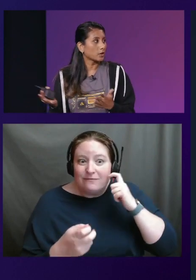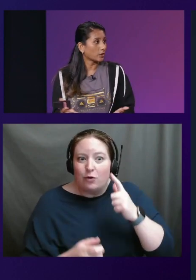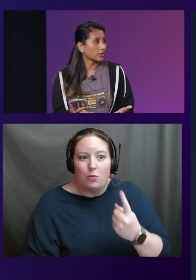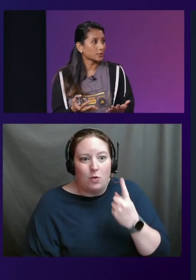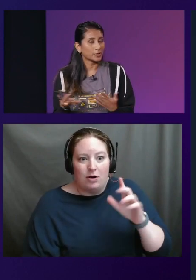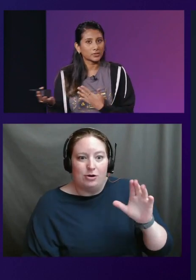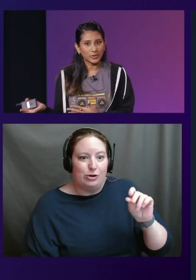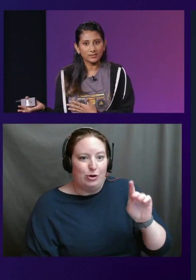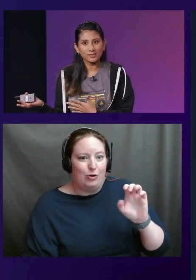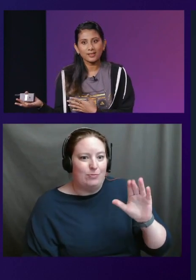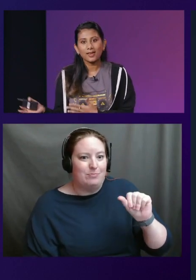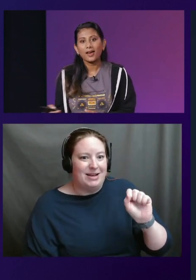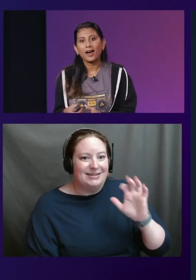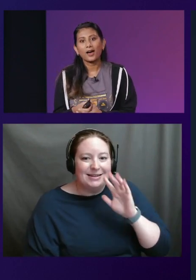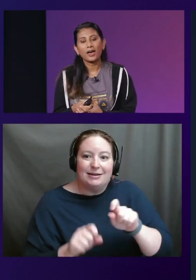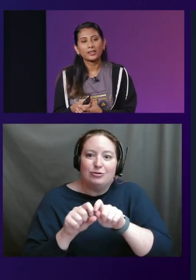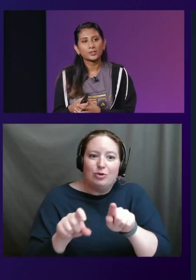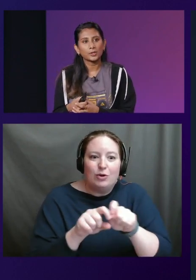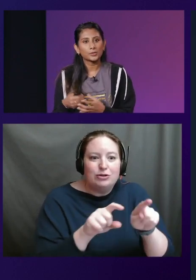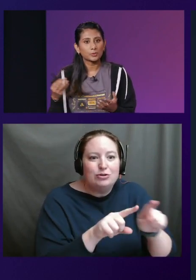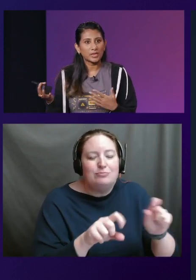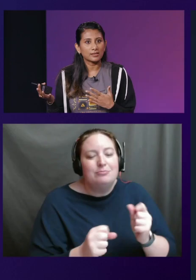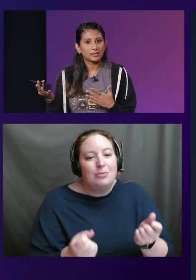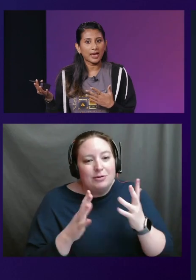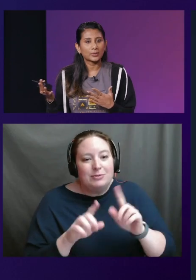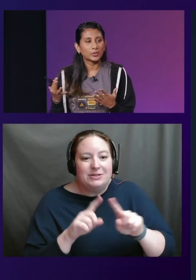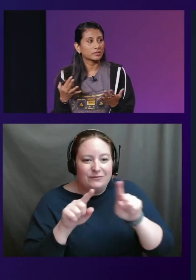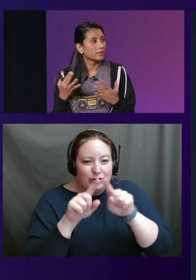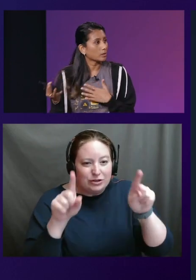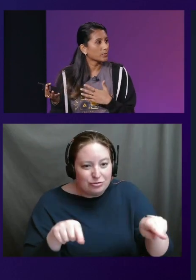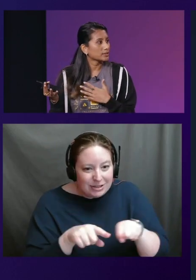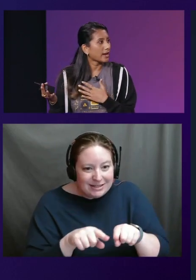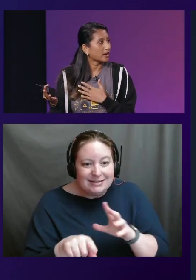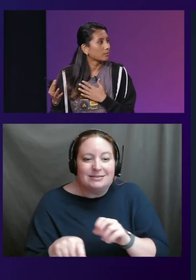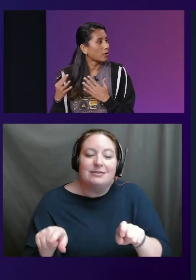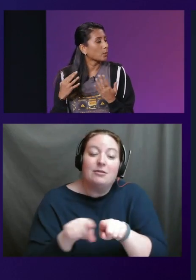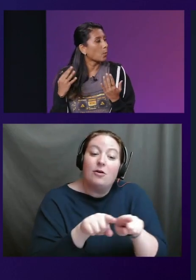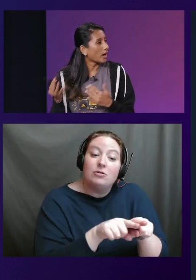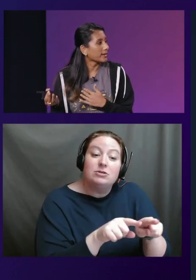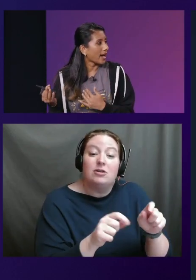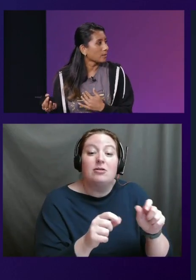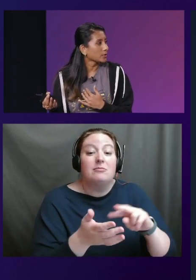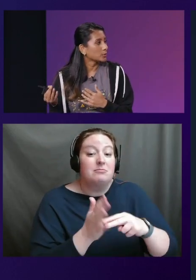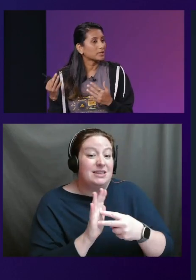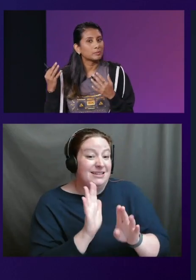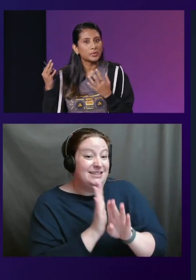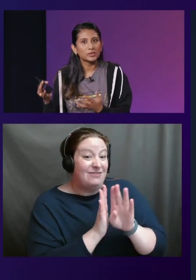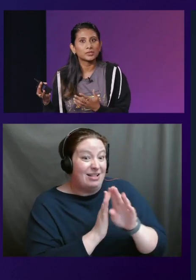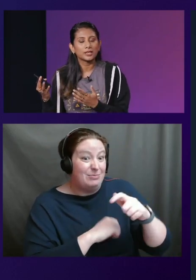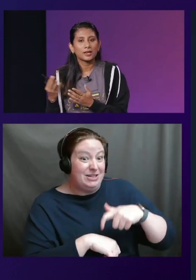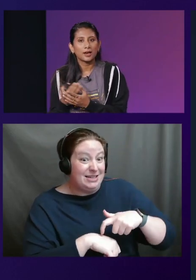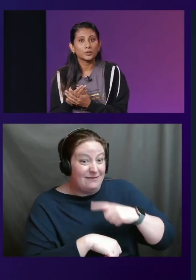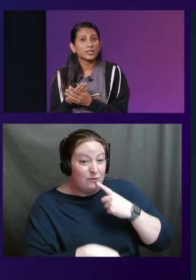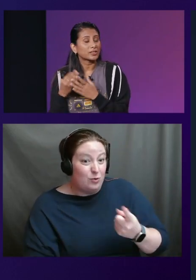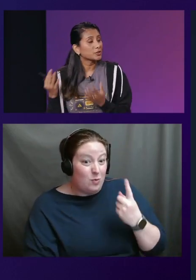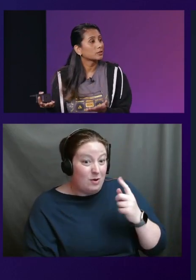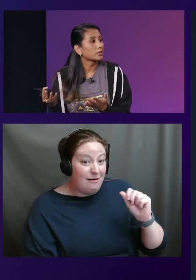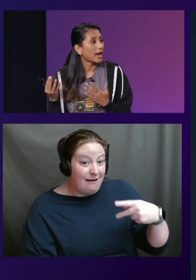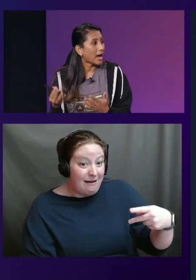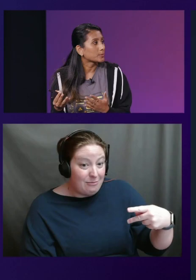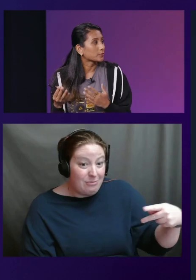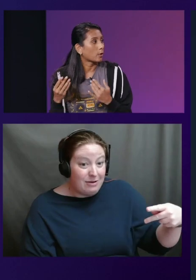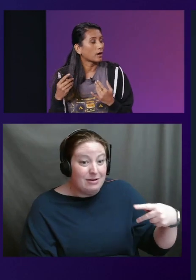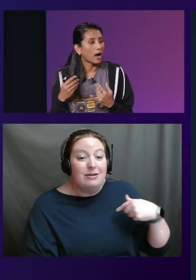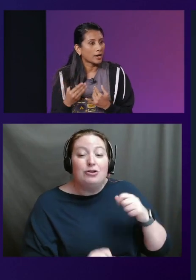multiple targets or screens. And this also means that with the development time of one app, you can actually